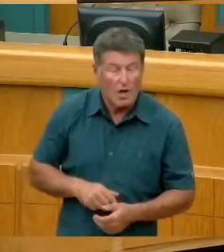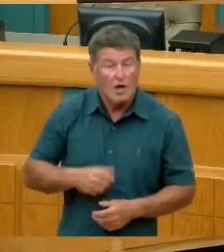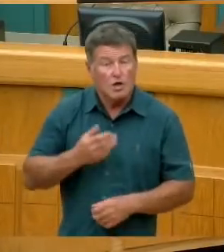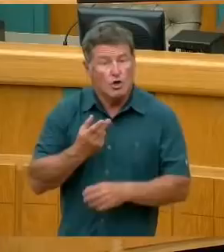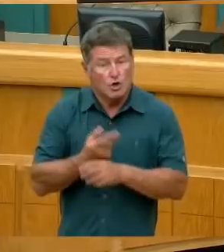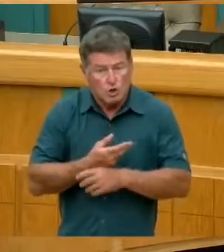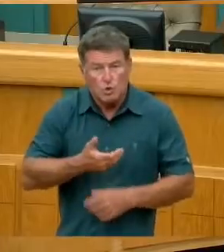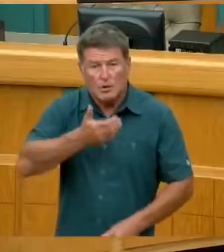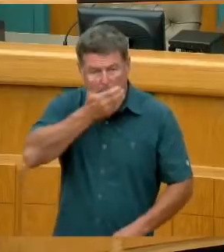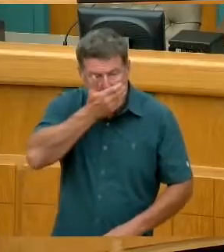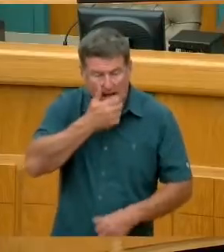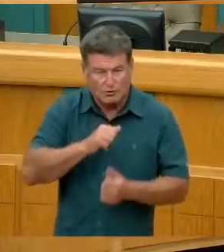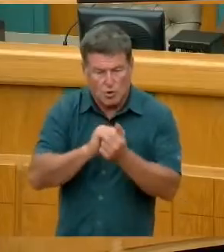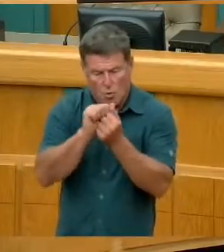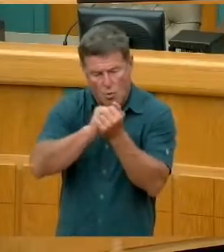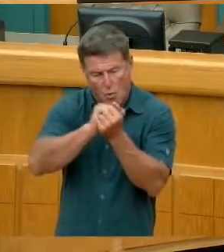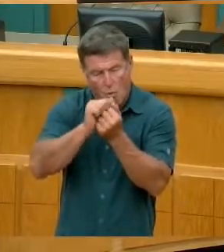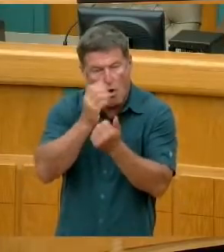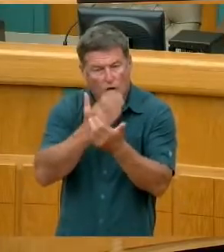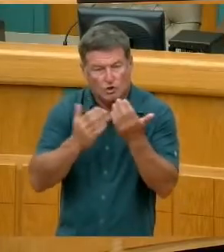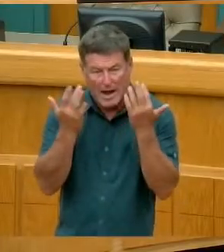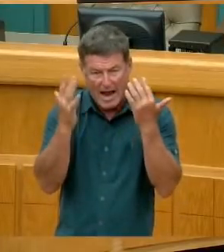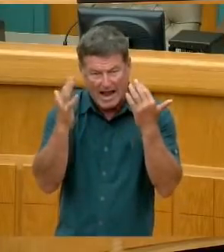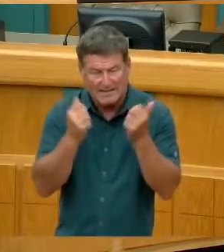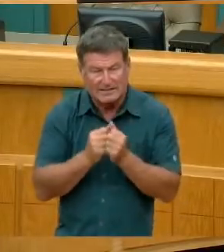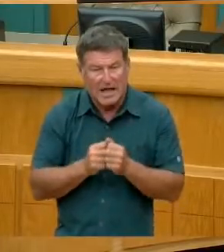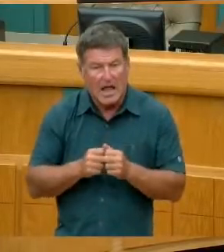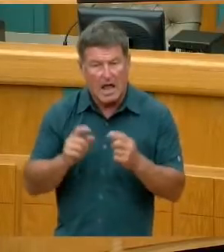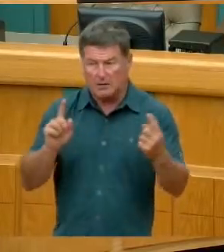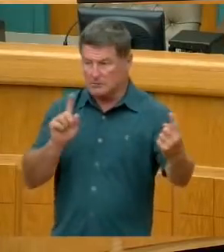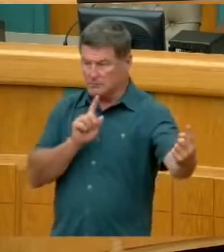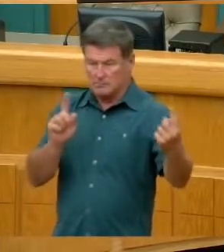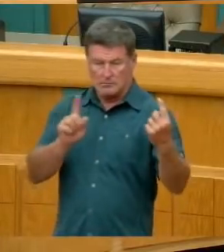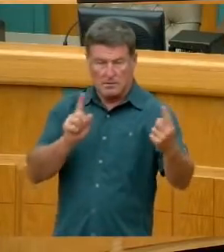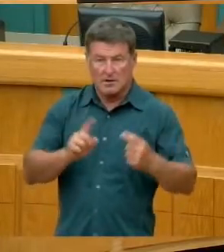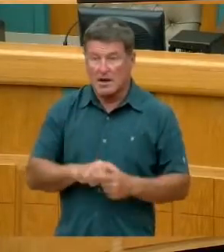Wear masks. Wash your hands. Stay apart. And help